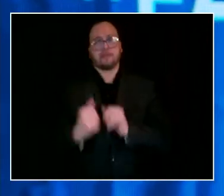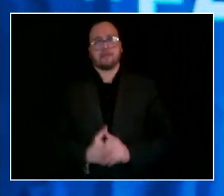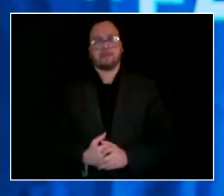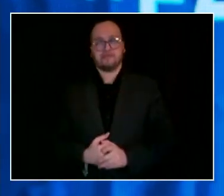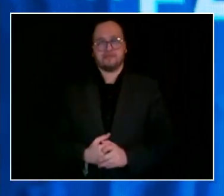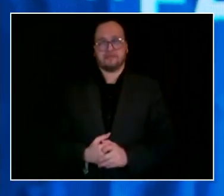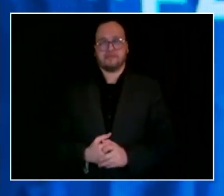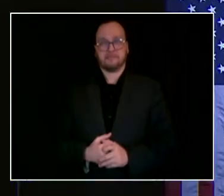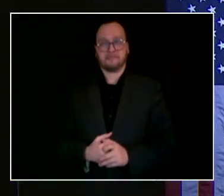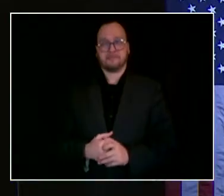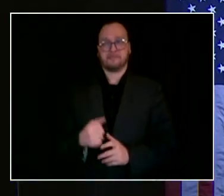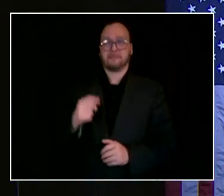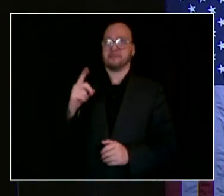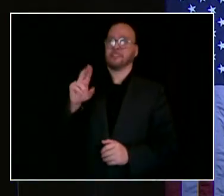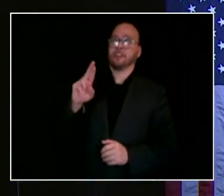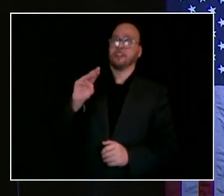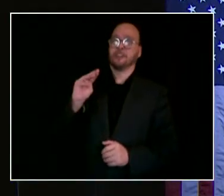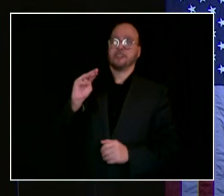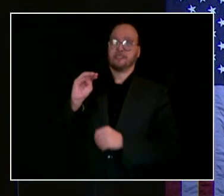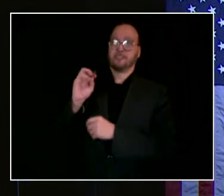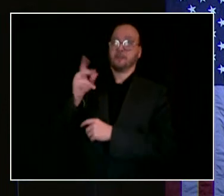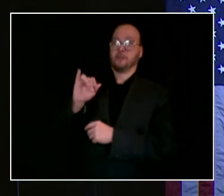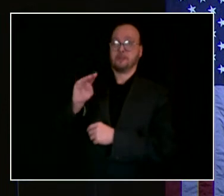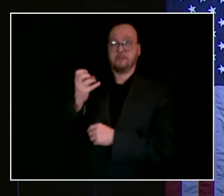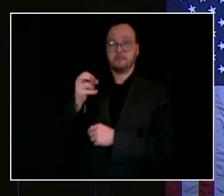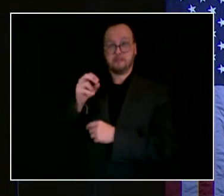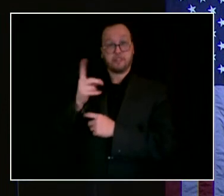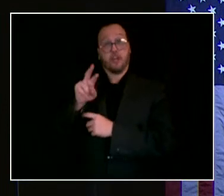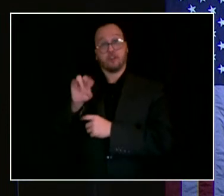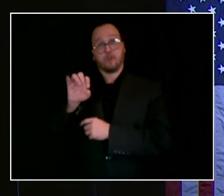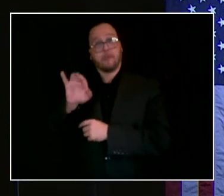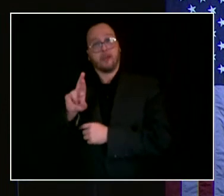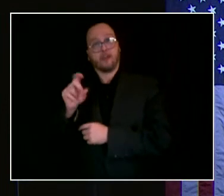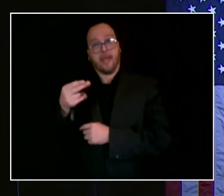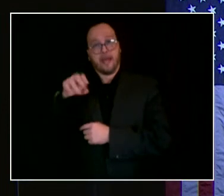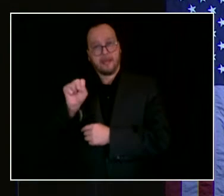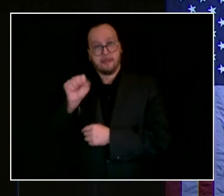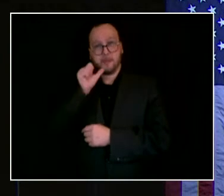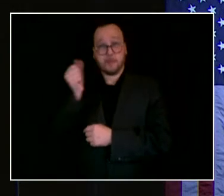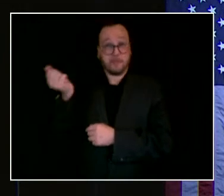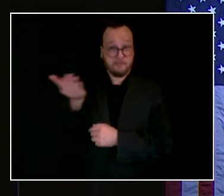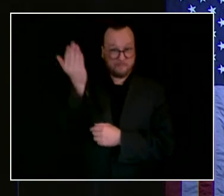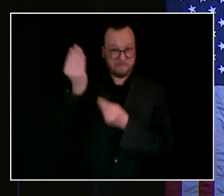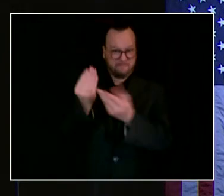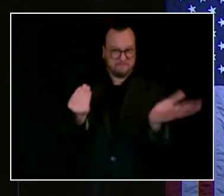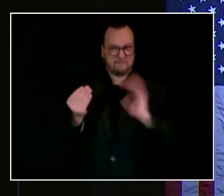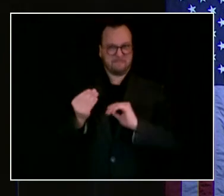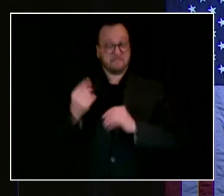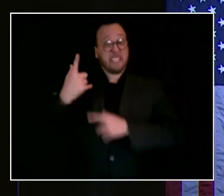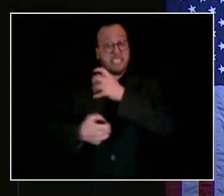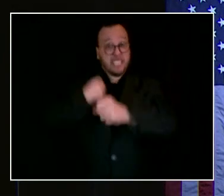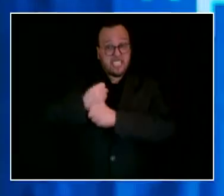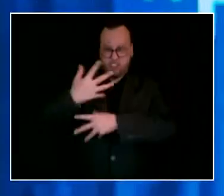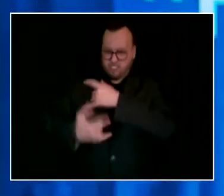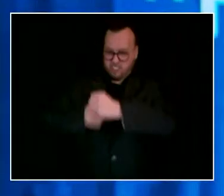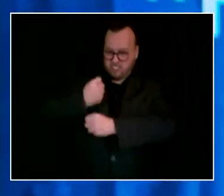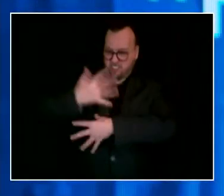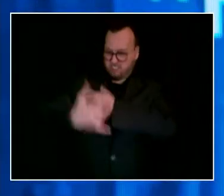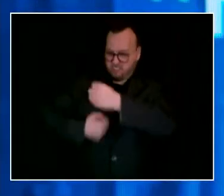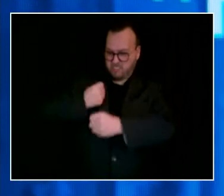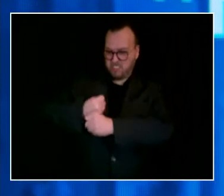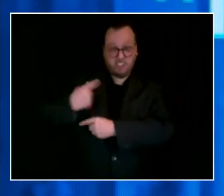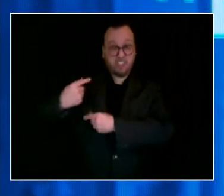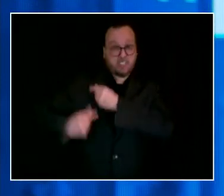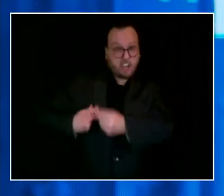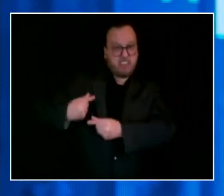Adams that's out there. Year after year, generation after generation,